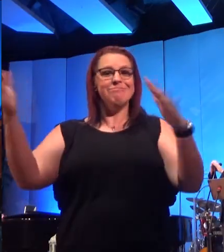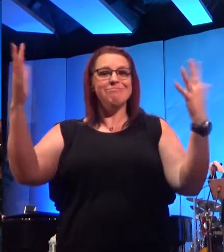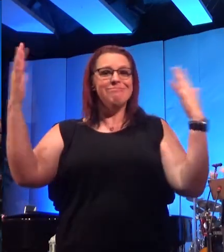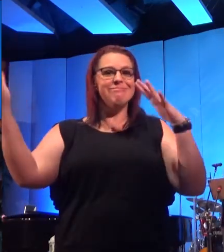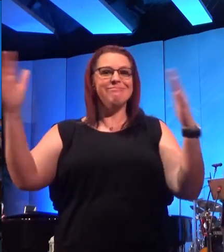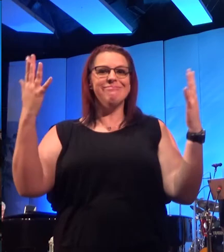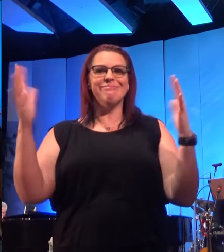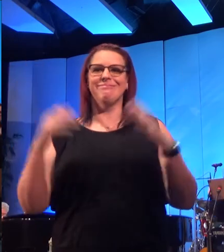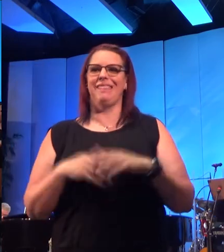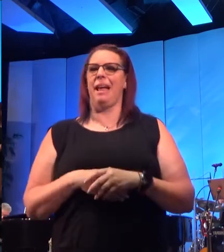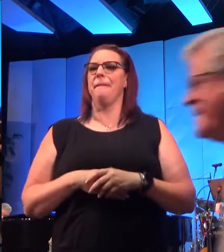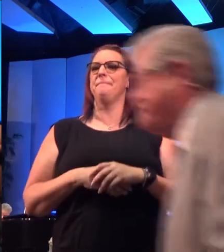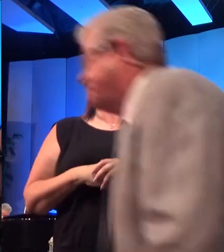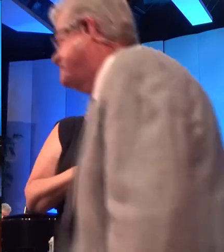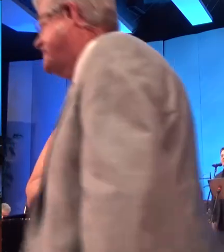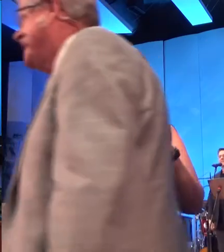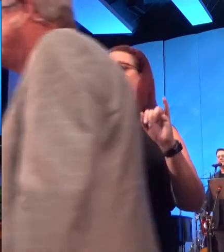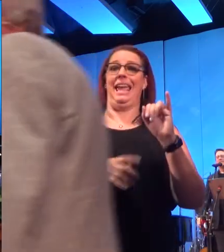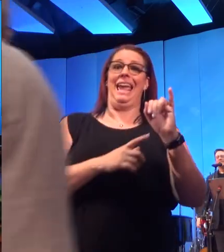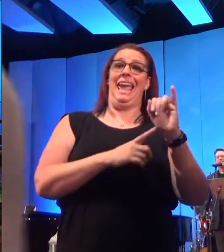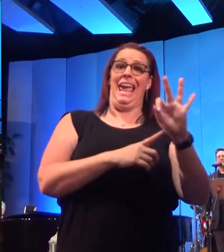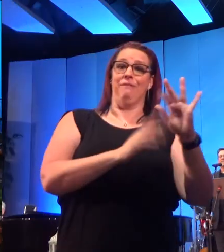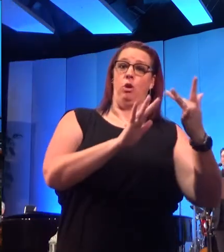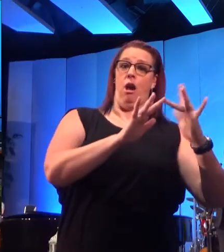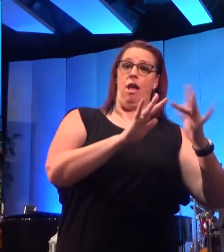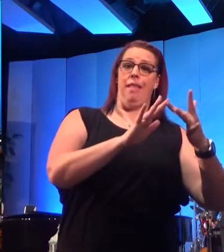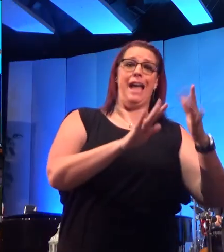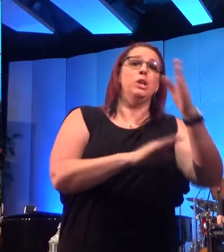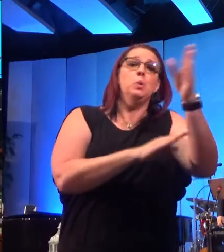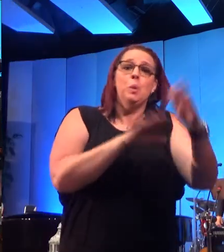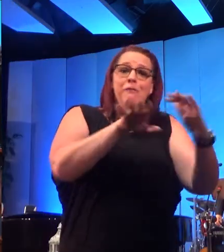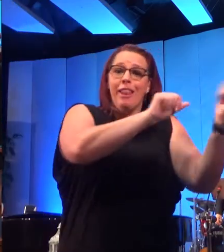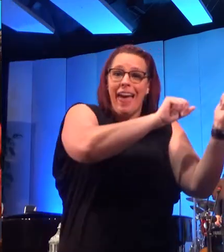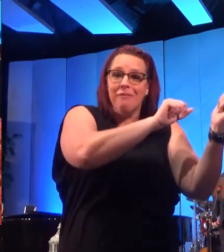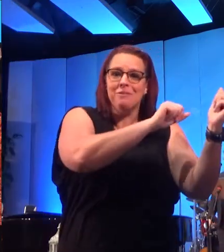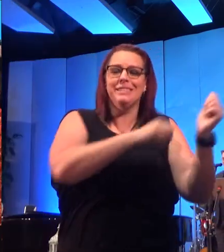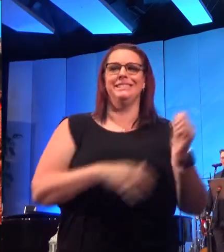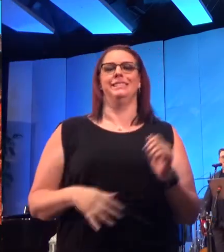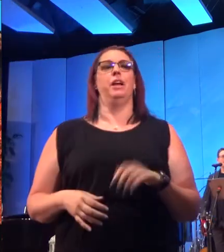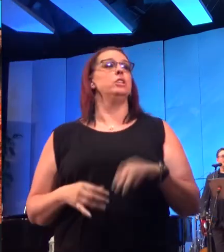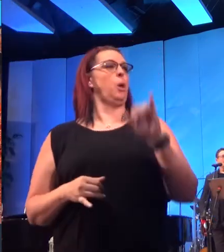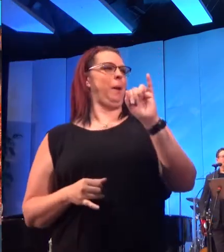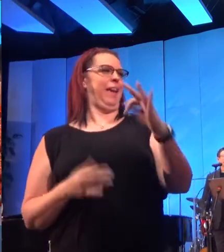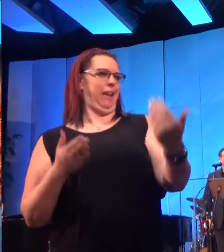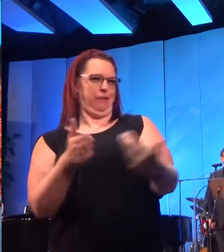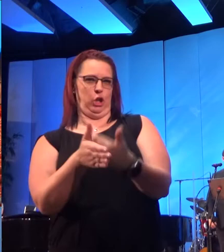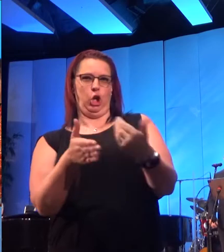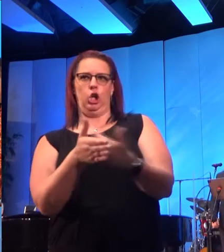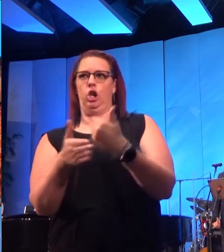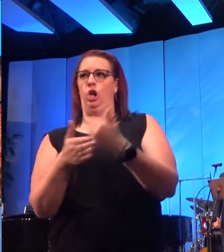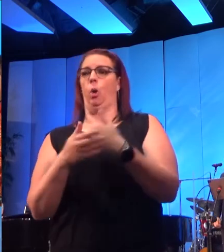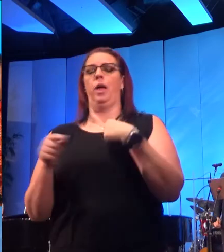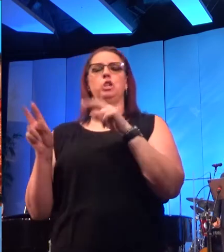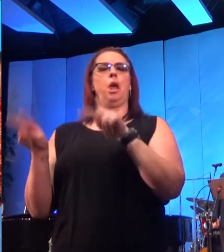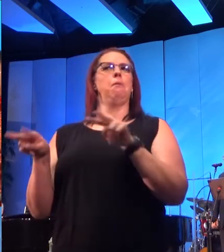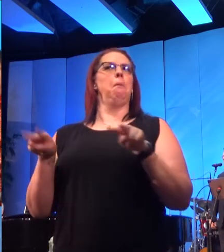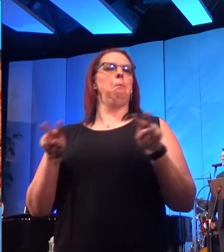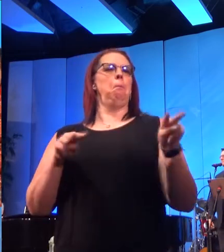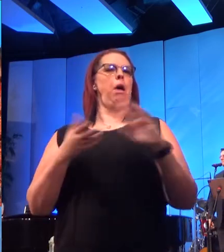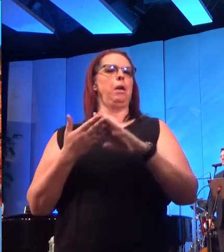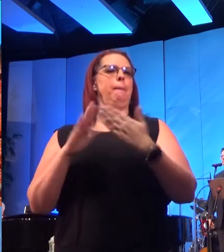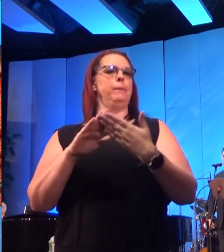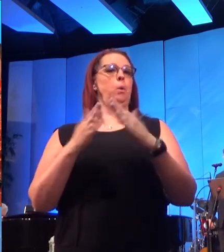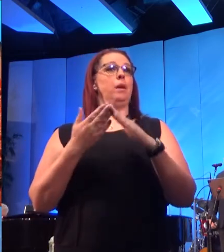And if you're online, you never left. So if you are new, if you're kind of checking out this community and you want to